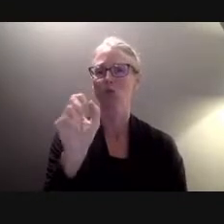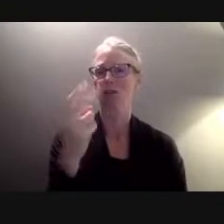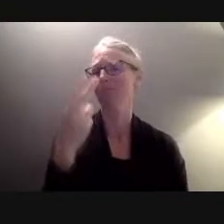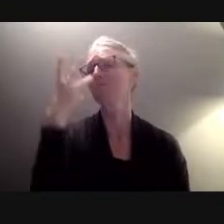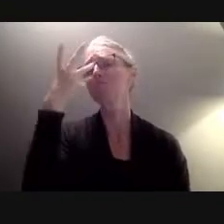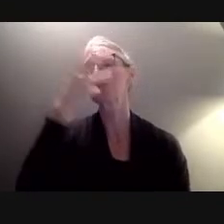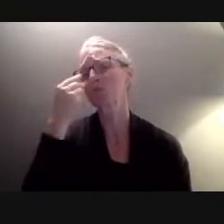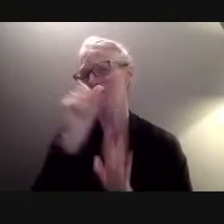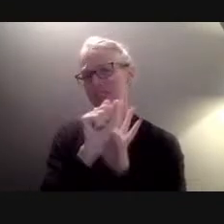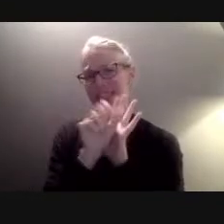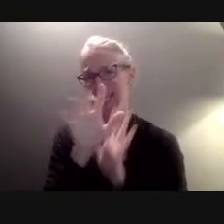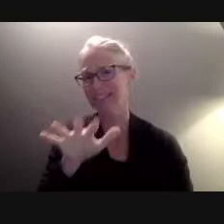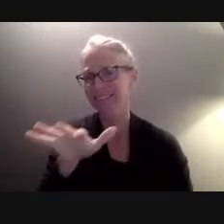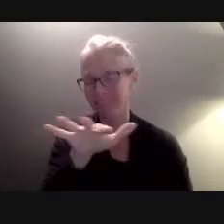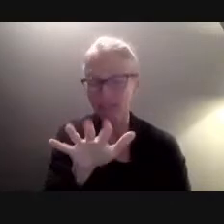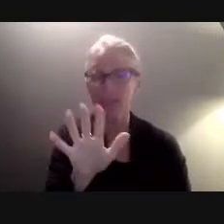the